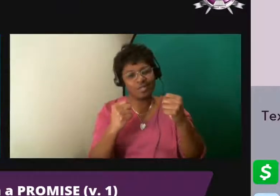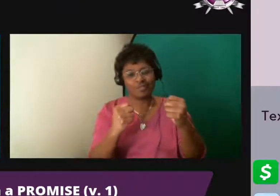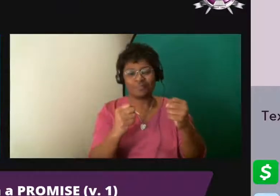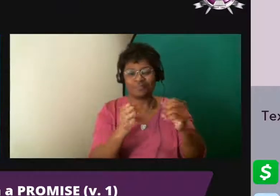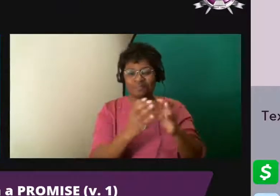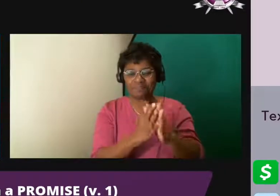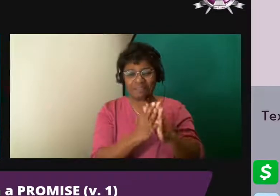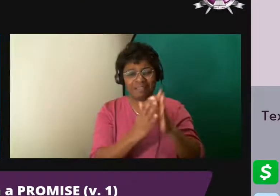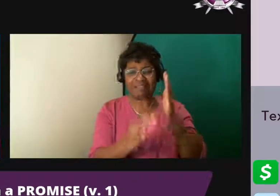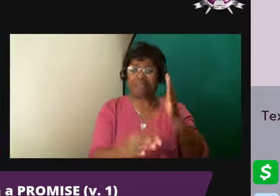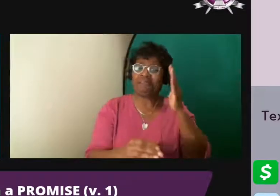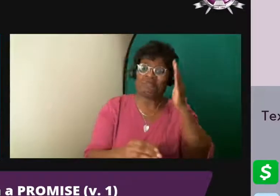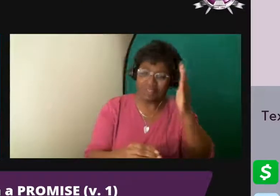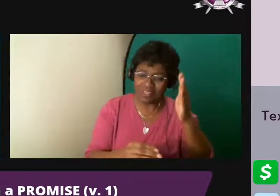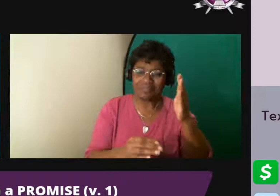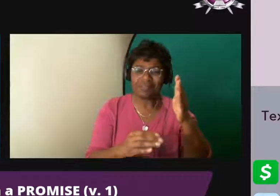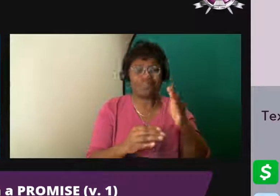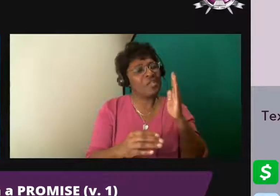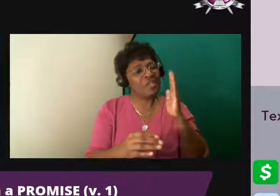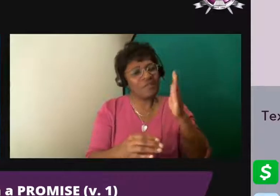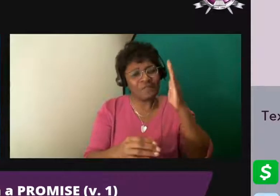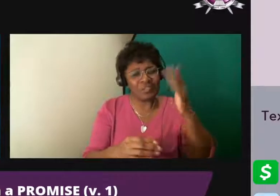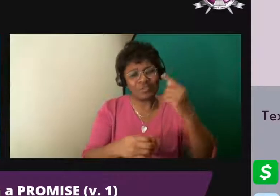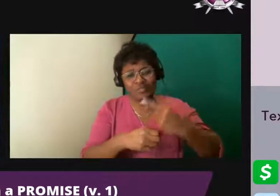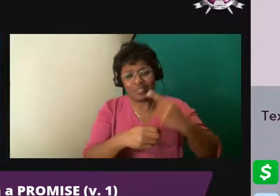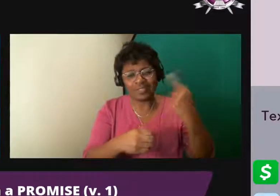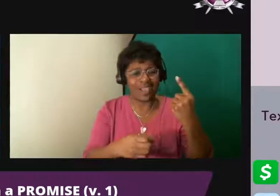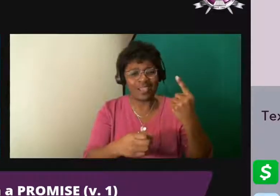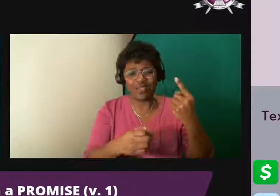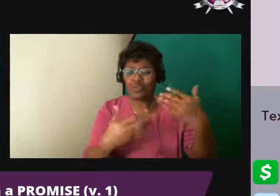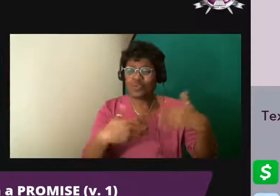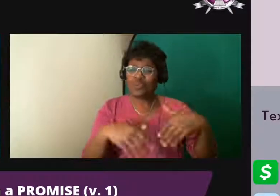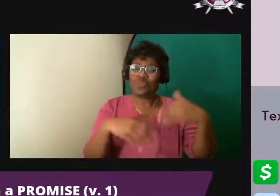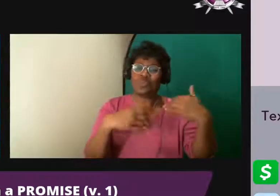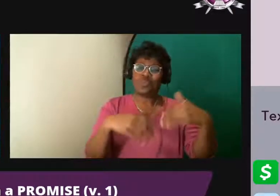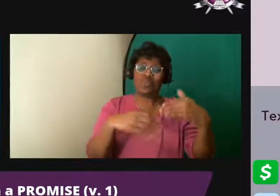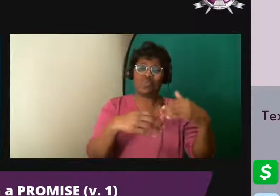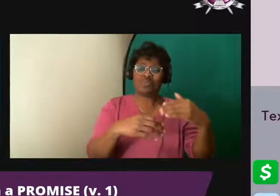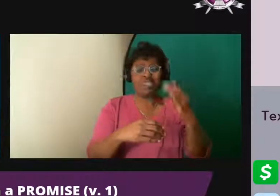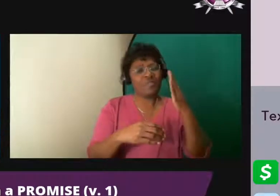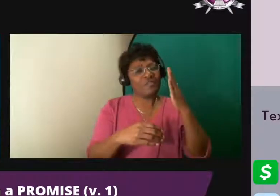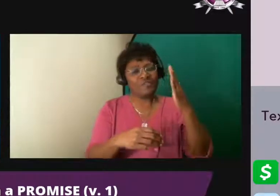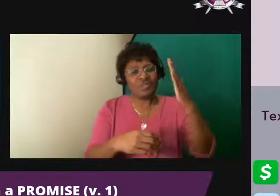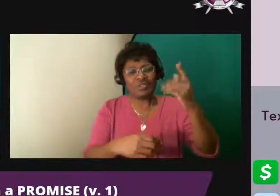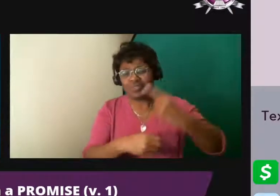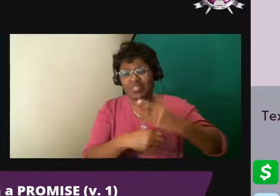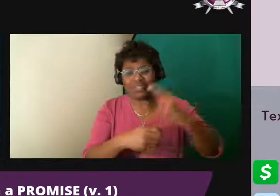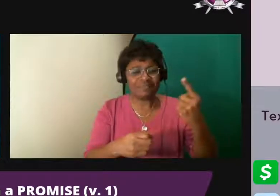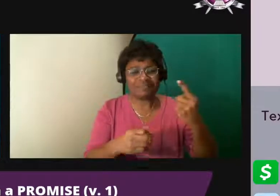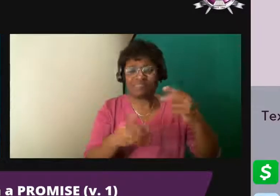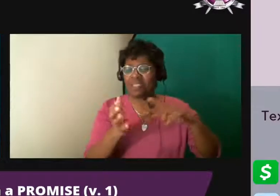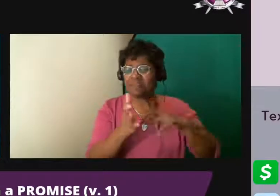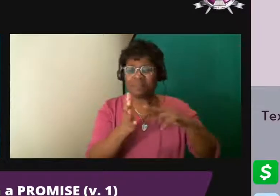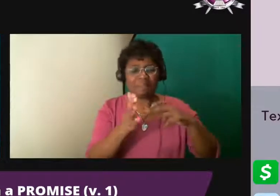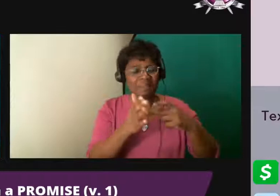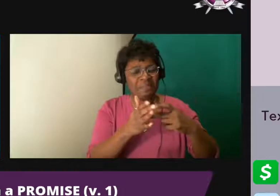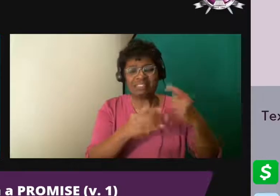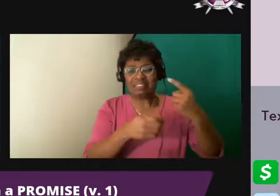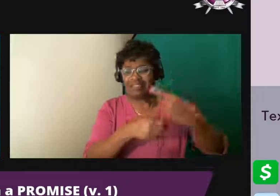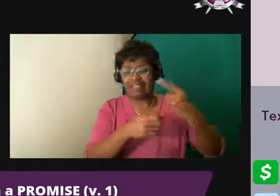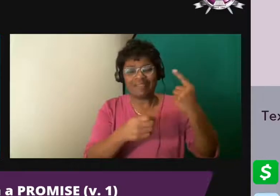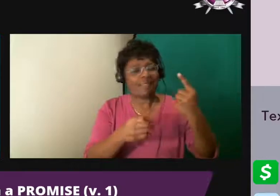in that day, listen, in that day, that means that day